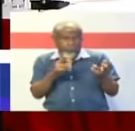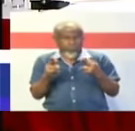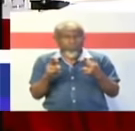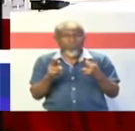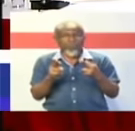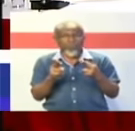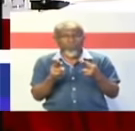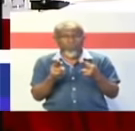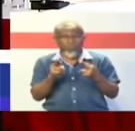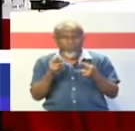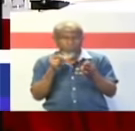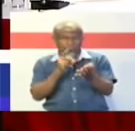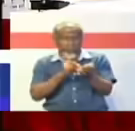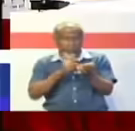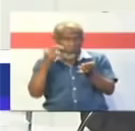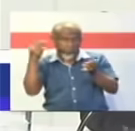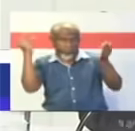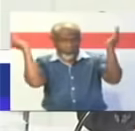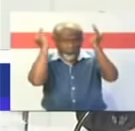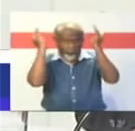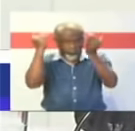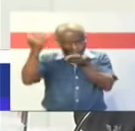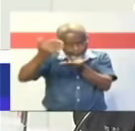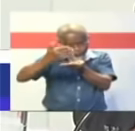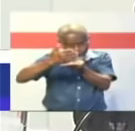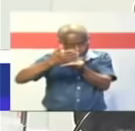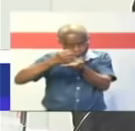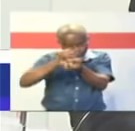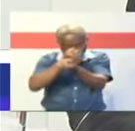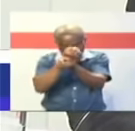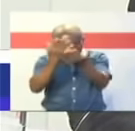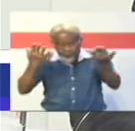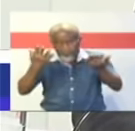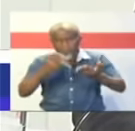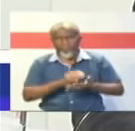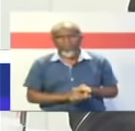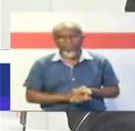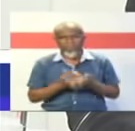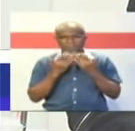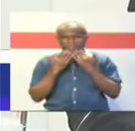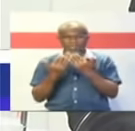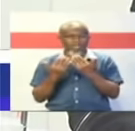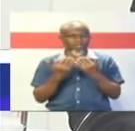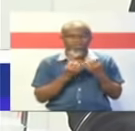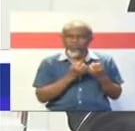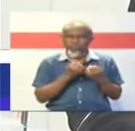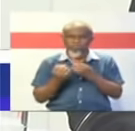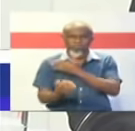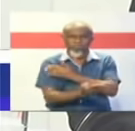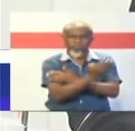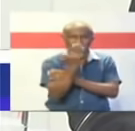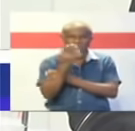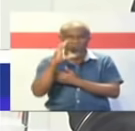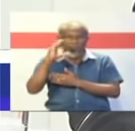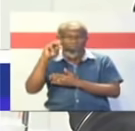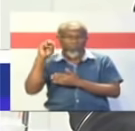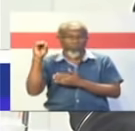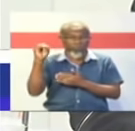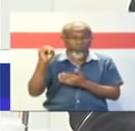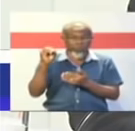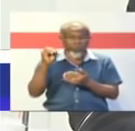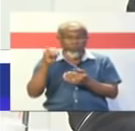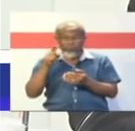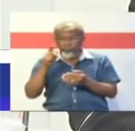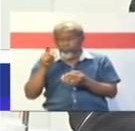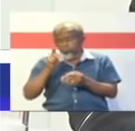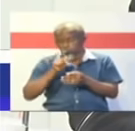to Dr. Hines now for the epidemiological update. Thank you, Ms. Alcantara. Good morning to the CMO. Good